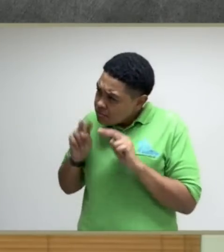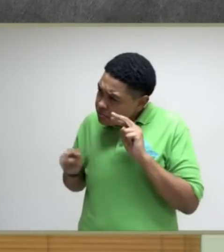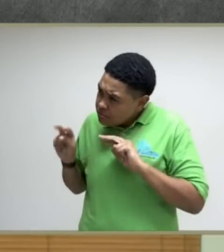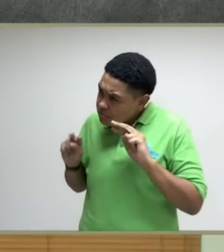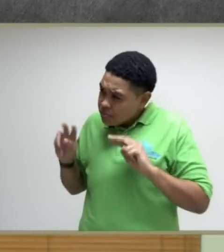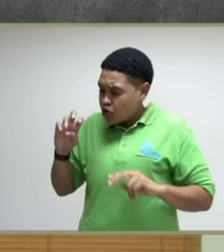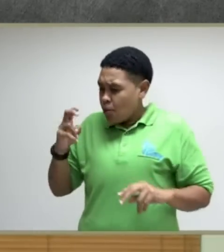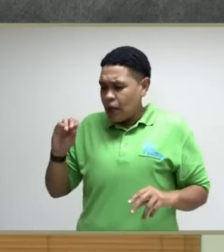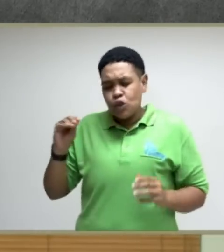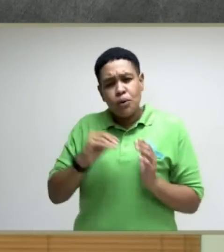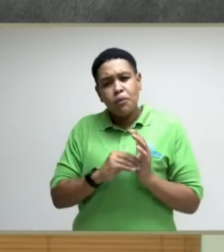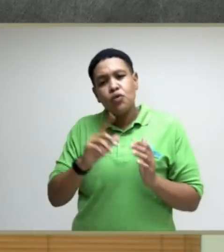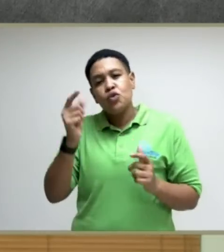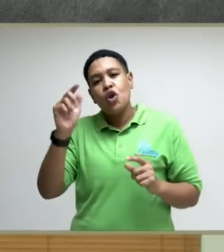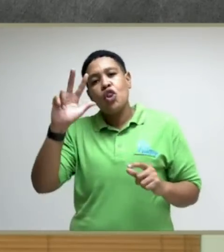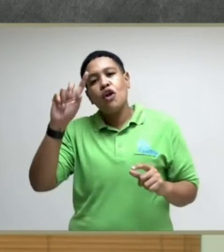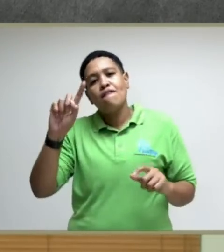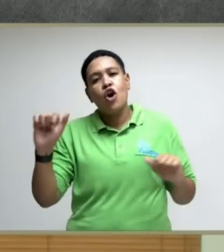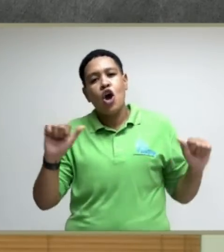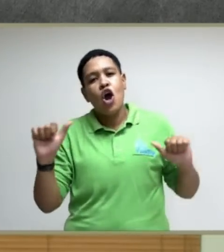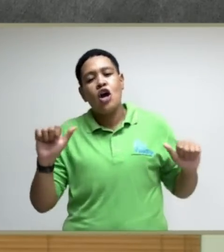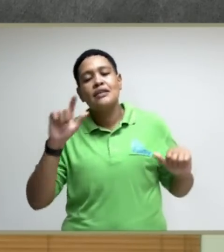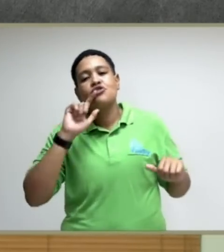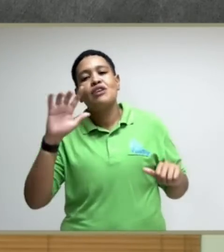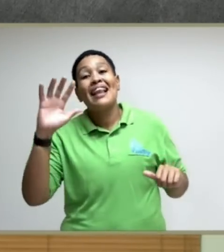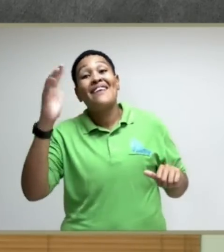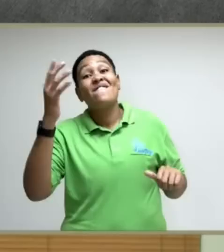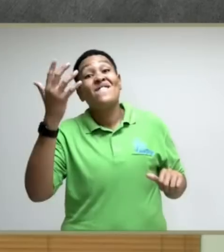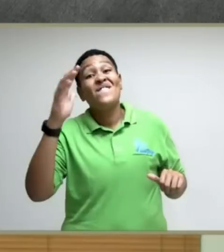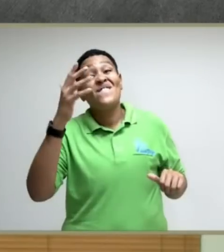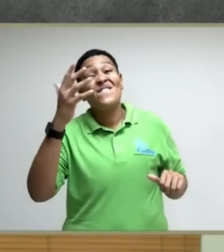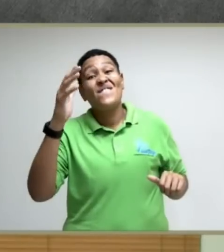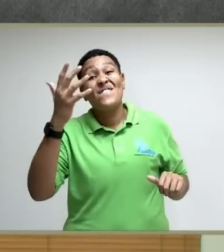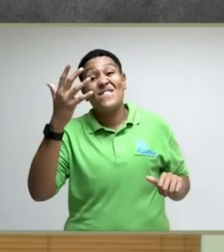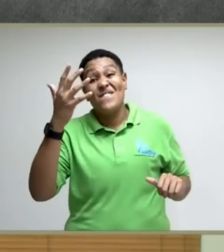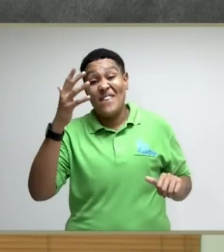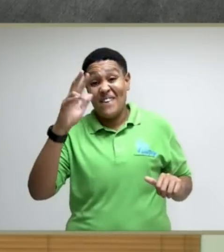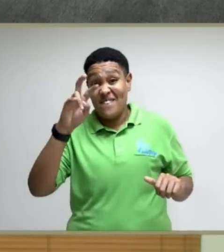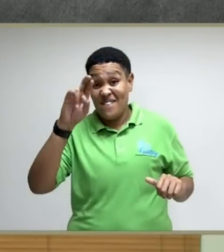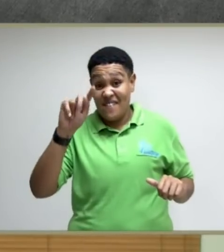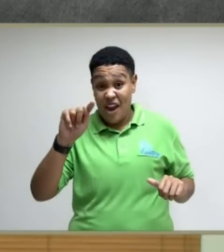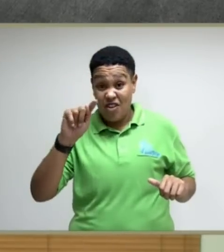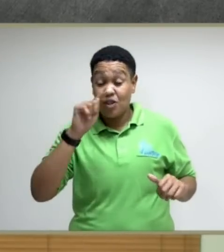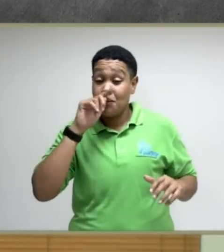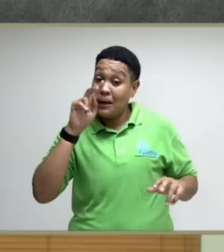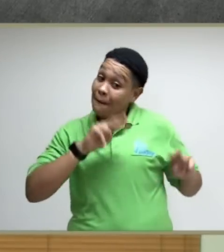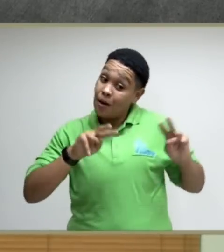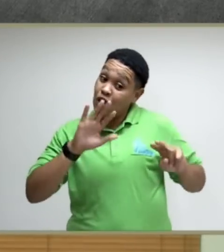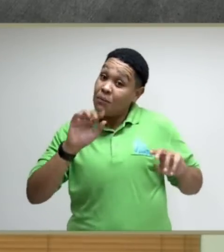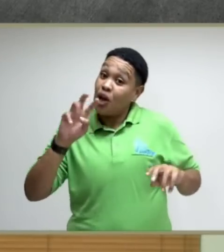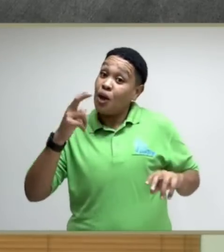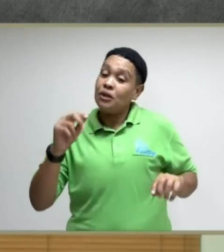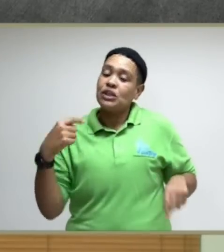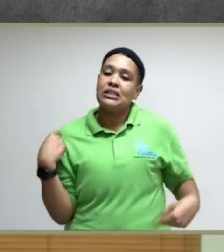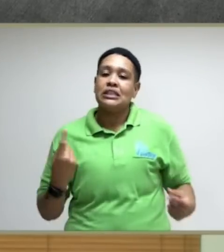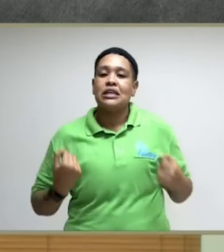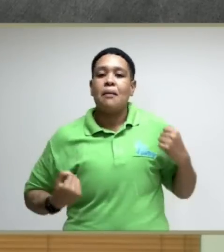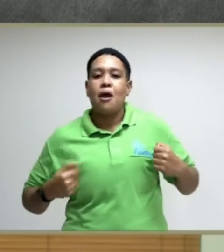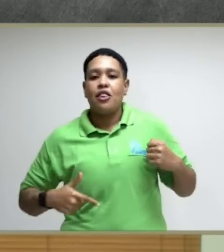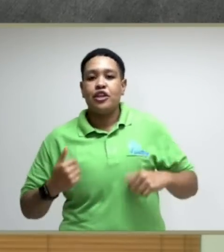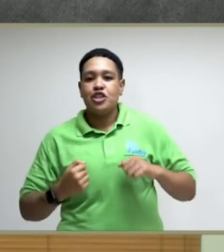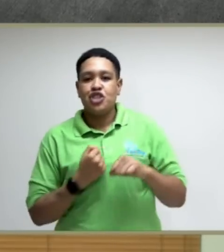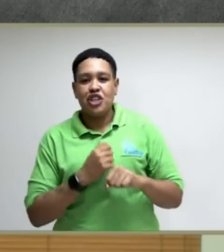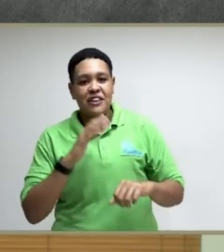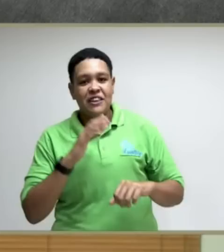on the 31st of August. It's the 5th variant of interest to be monitored by WHO since March of this